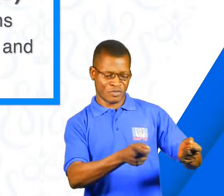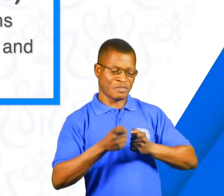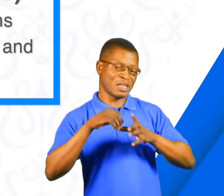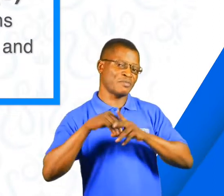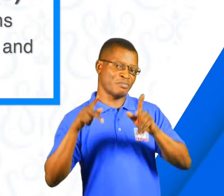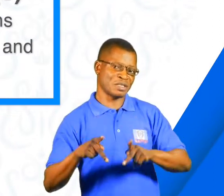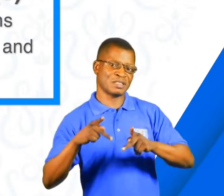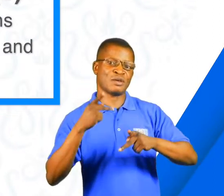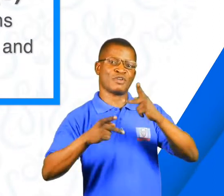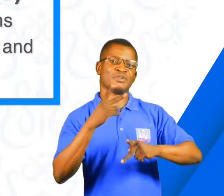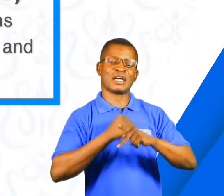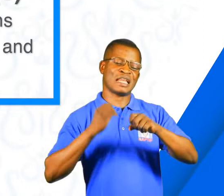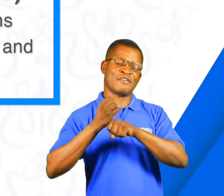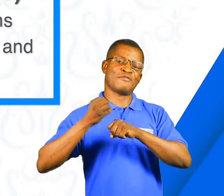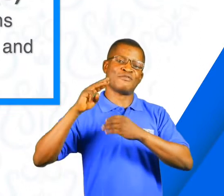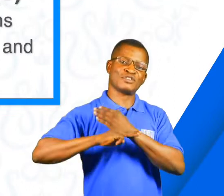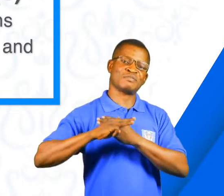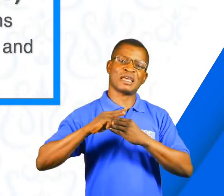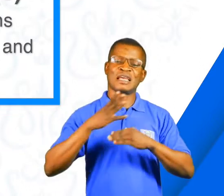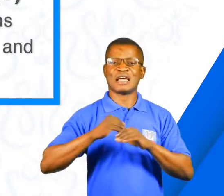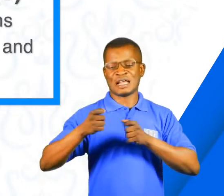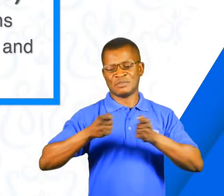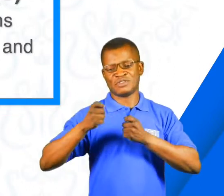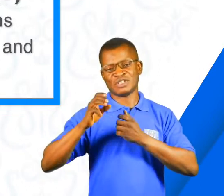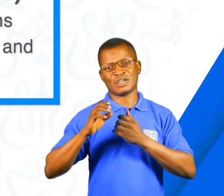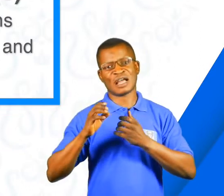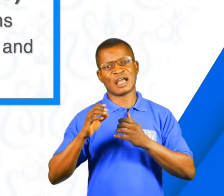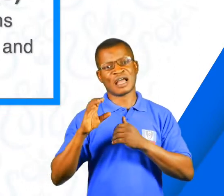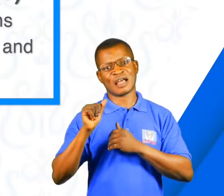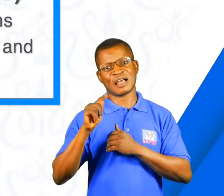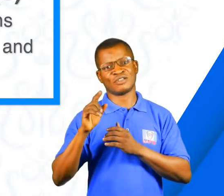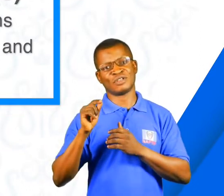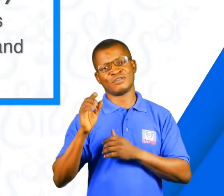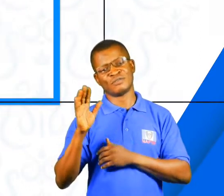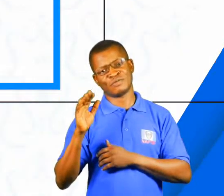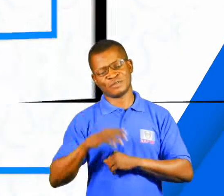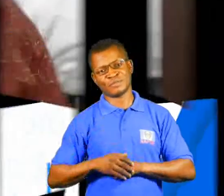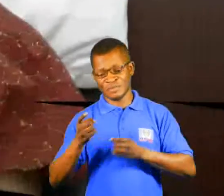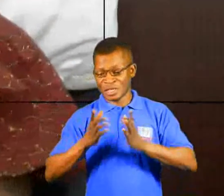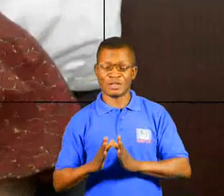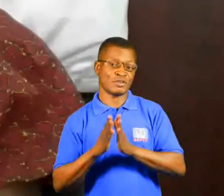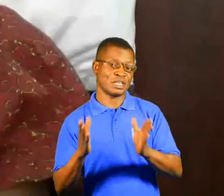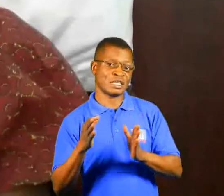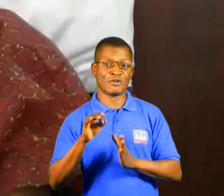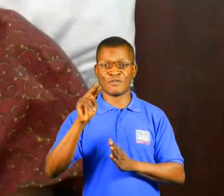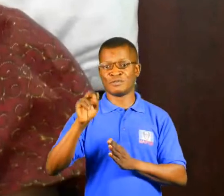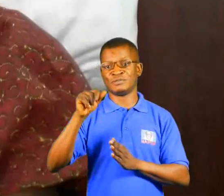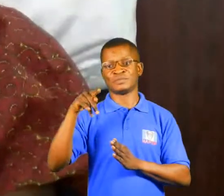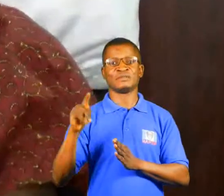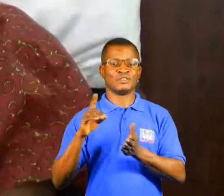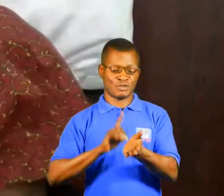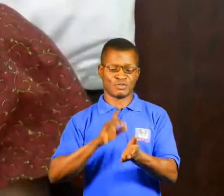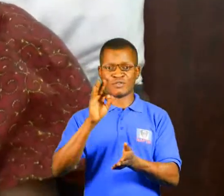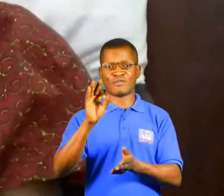of the Trafficking in Persons Prohibition Enforcement and Administration Act 2015. The Director General